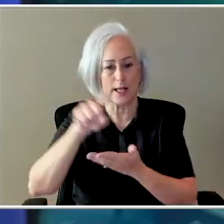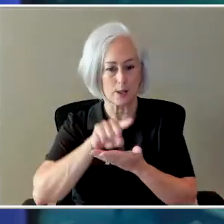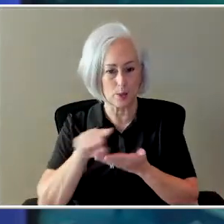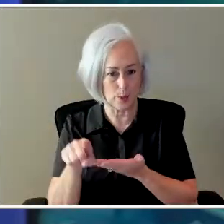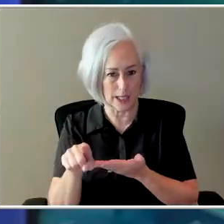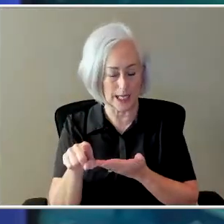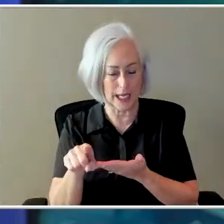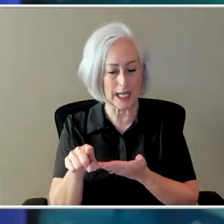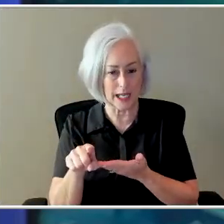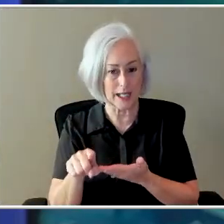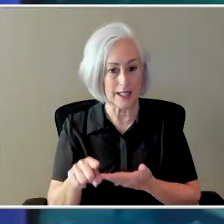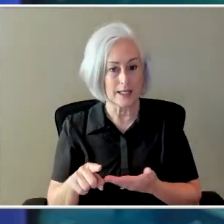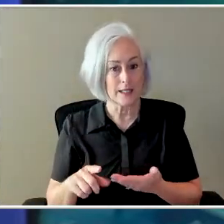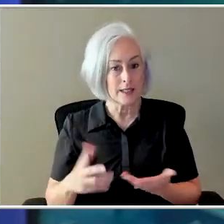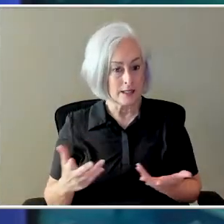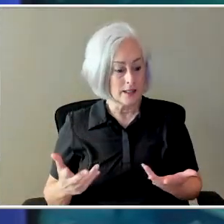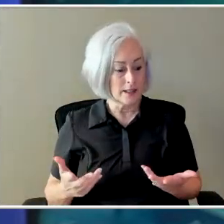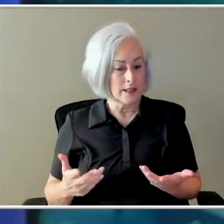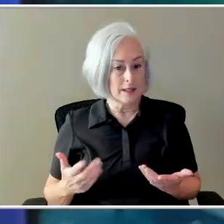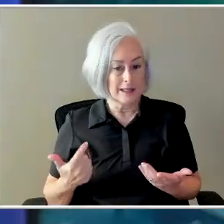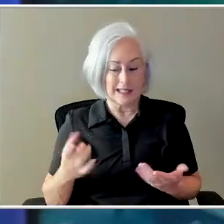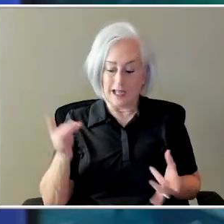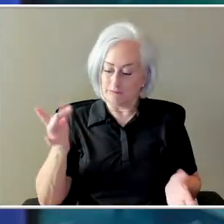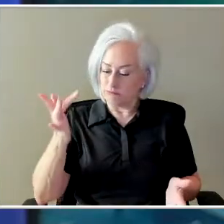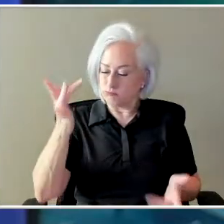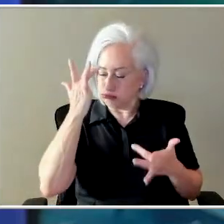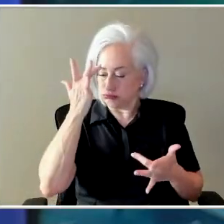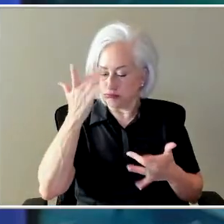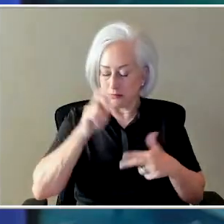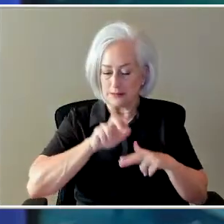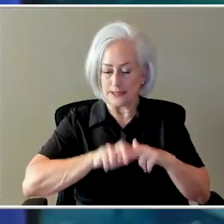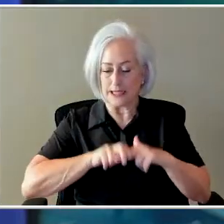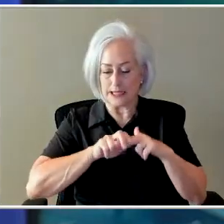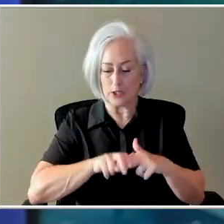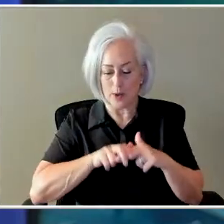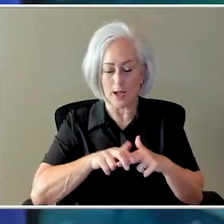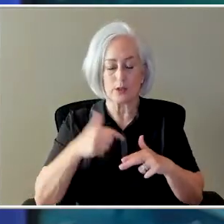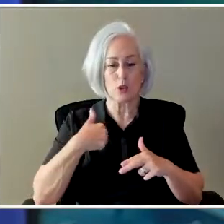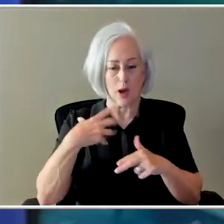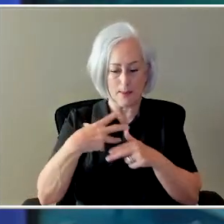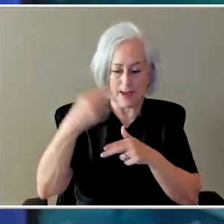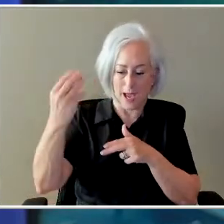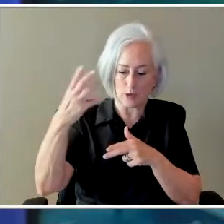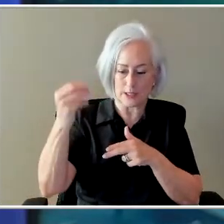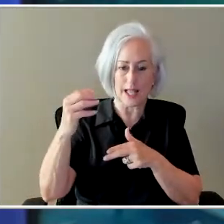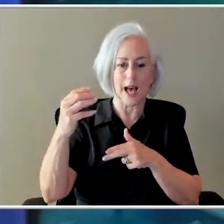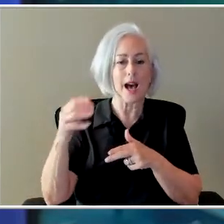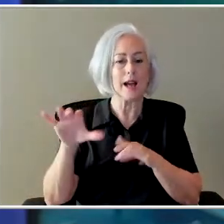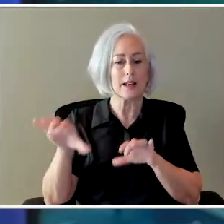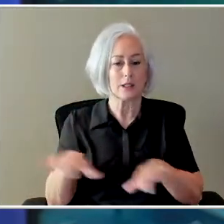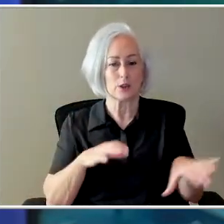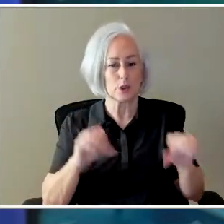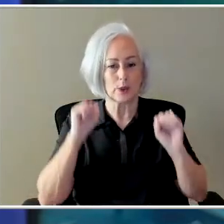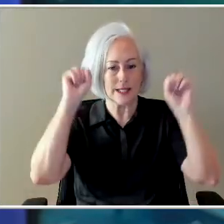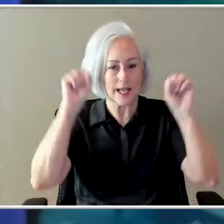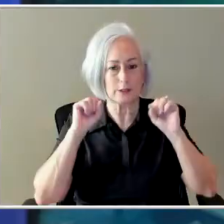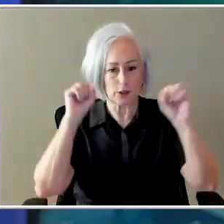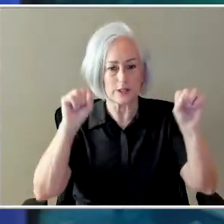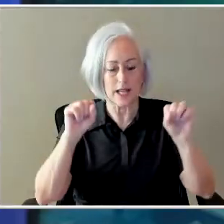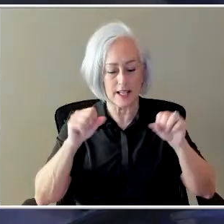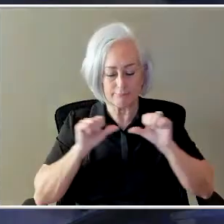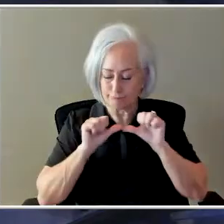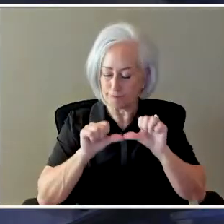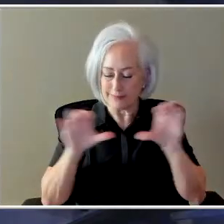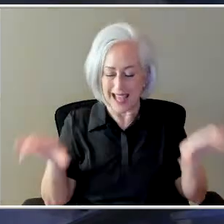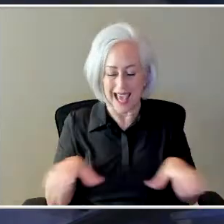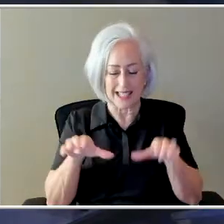I'm pretty physical. I'm tired of sitting in the house, so I've been out moving around outside and doing some exercise and just staying active. Yeah, yeah. And when's the